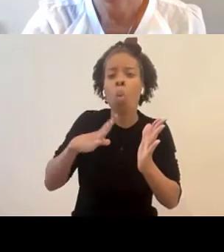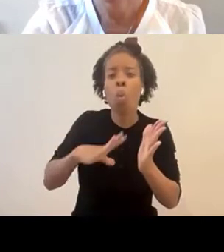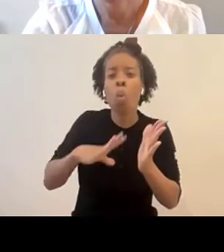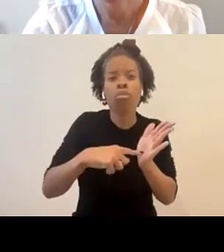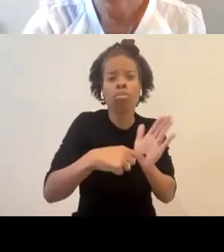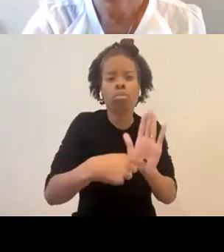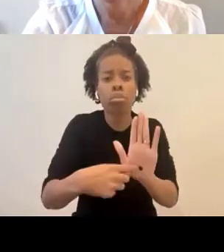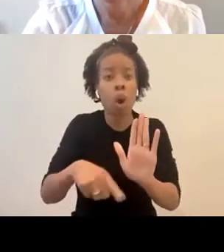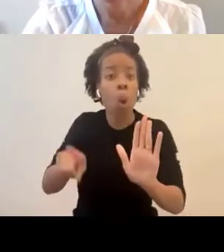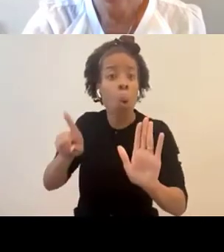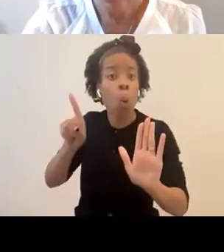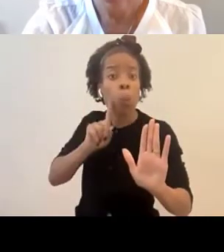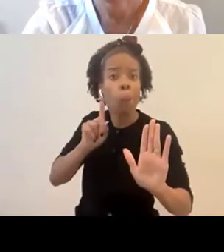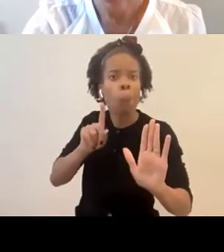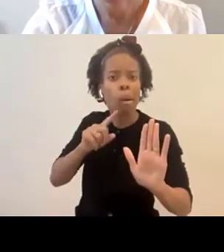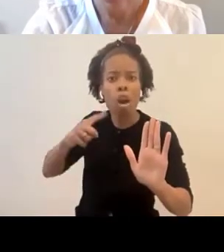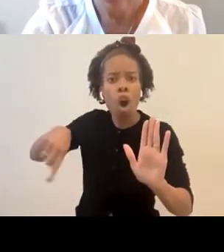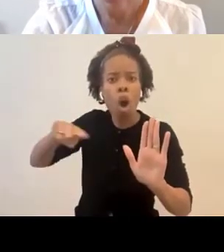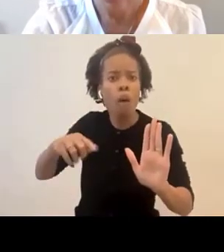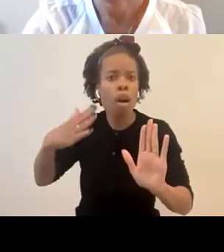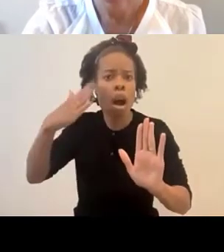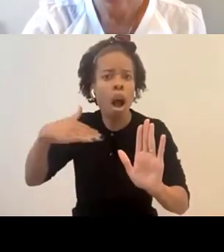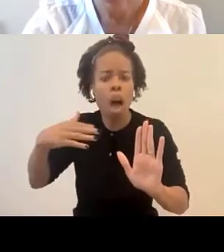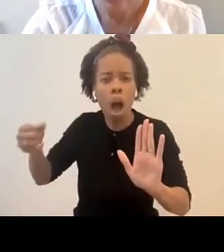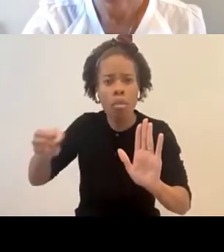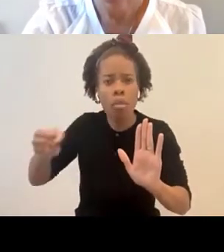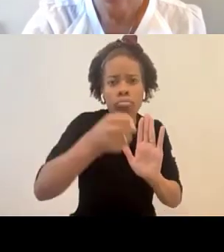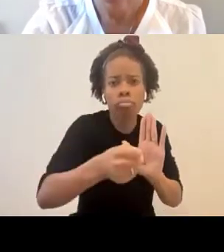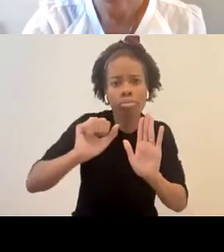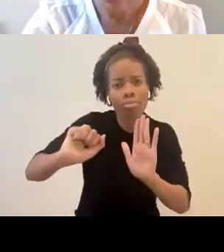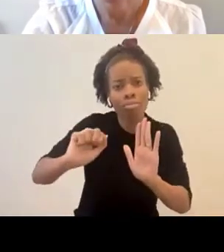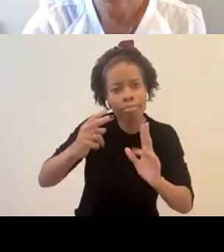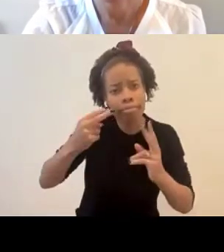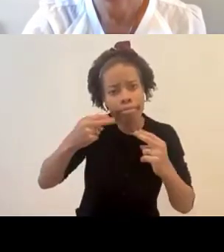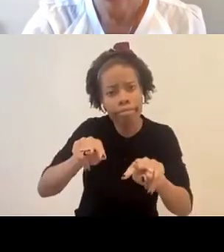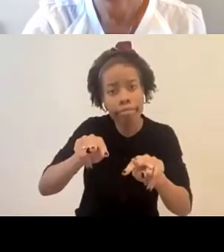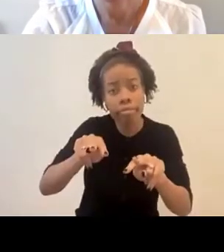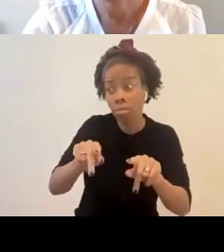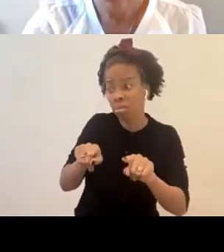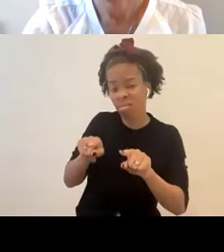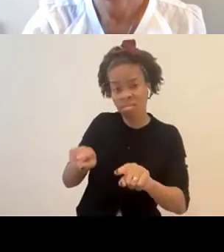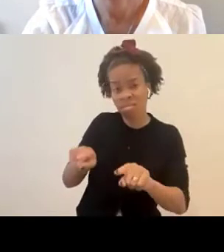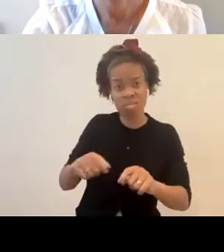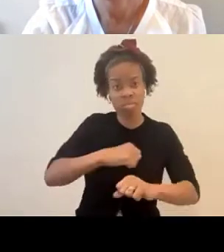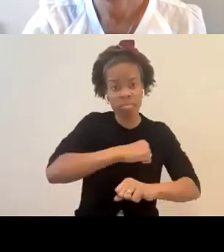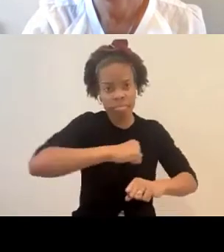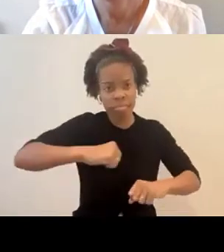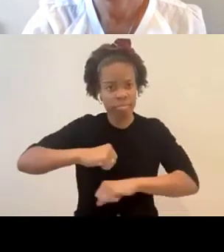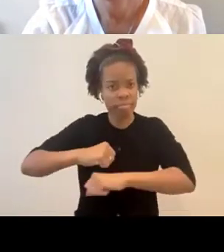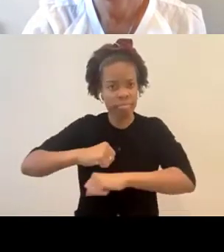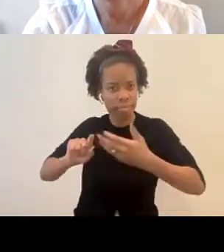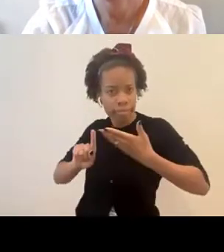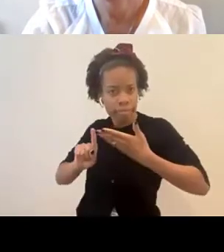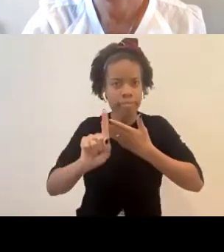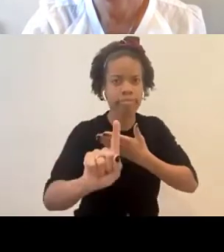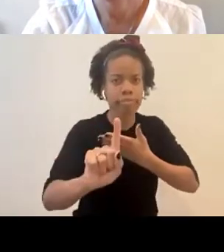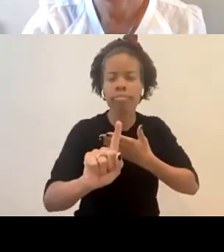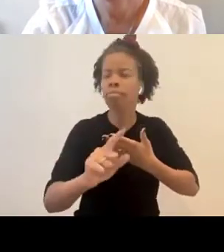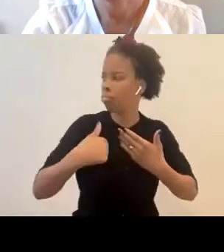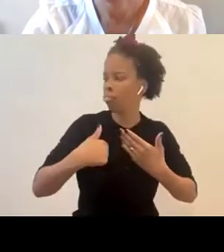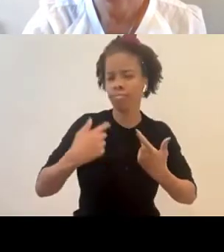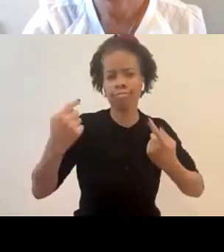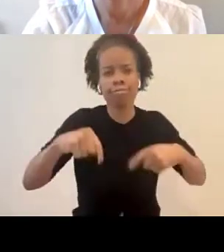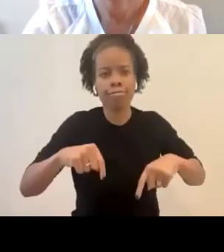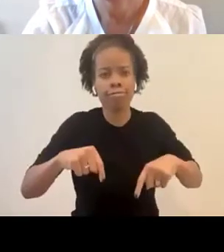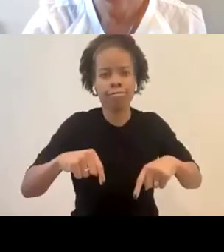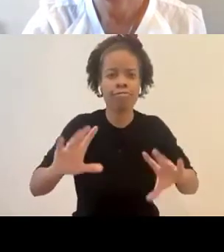in hashtag global dev, and on how these women are reclaiming their space in a sector rife with racial